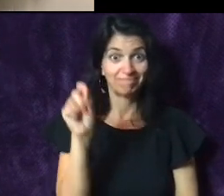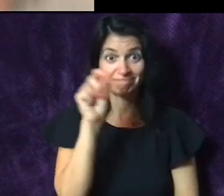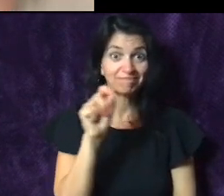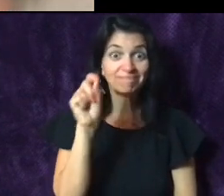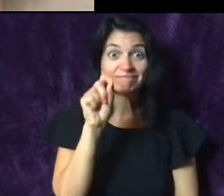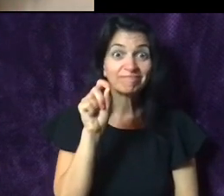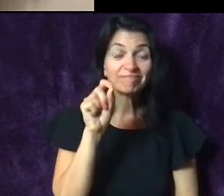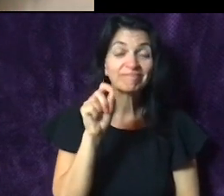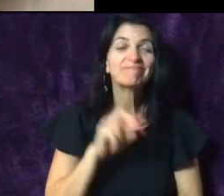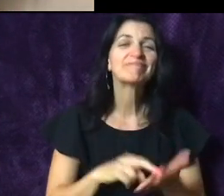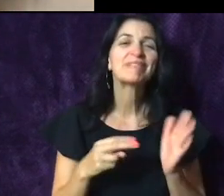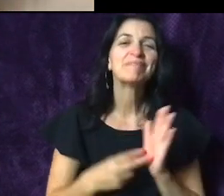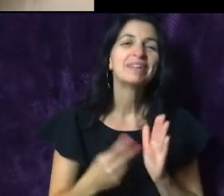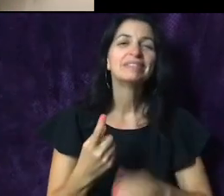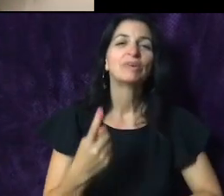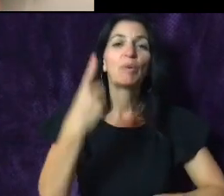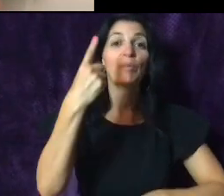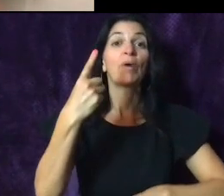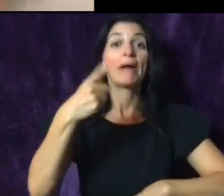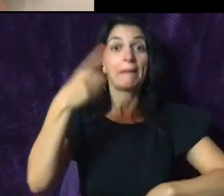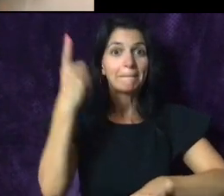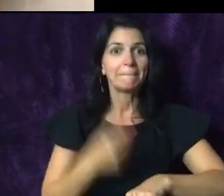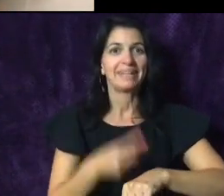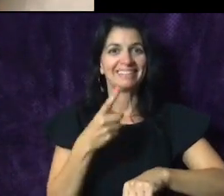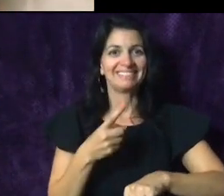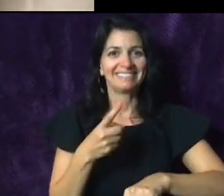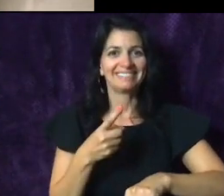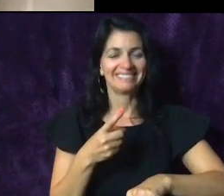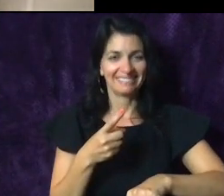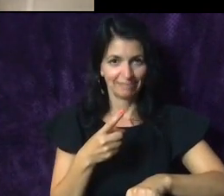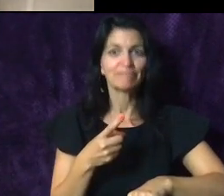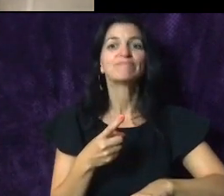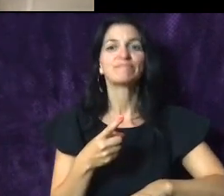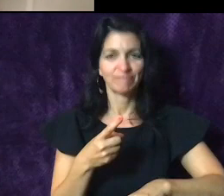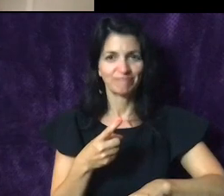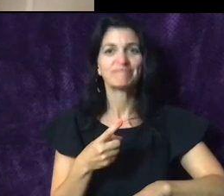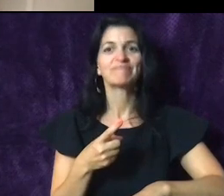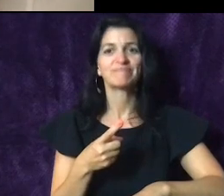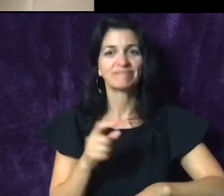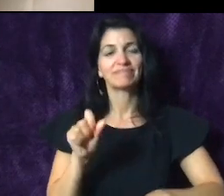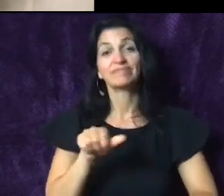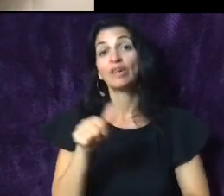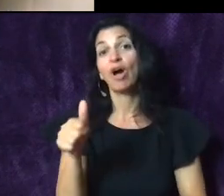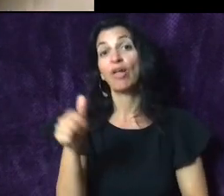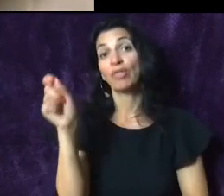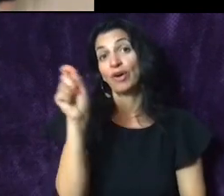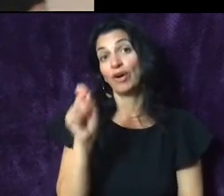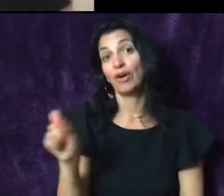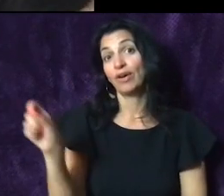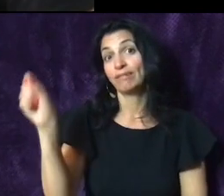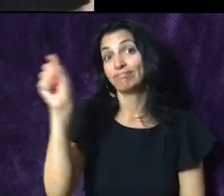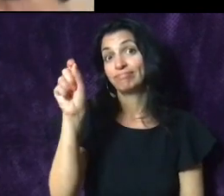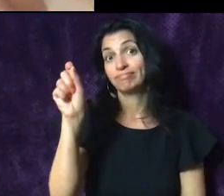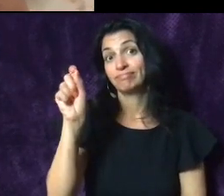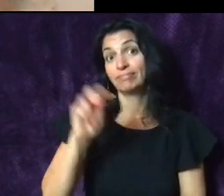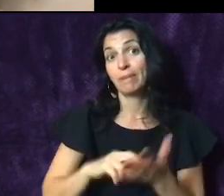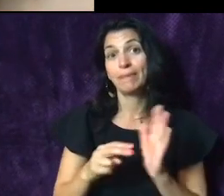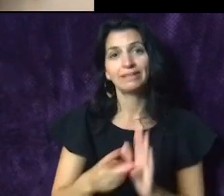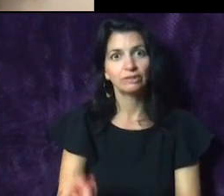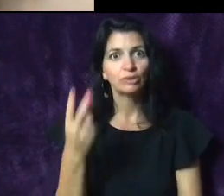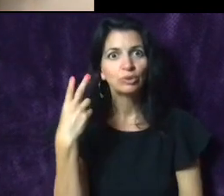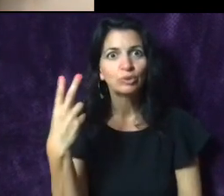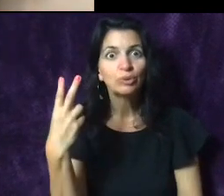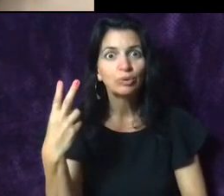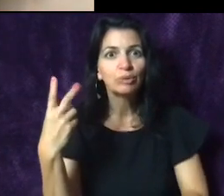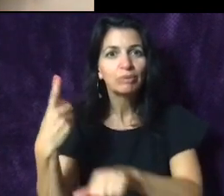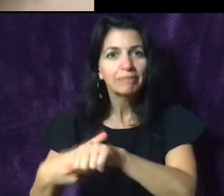to mean one beat of music. And we're going to use this note head, without shading it in, to mean 2 beats